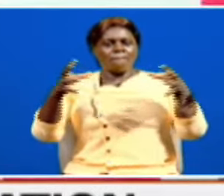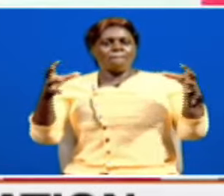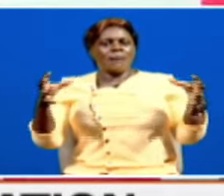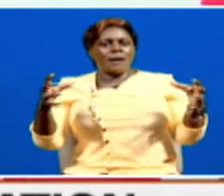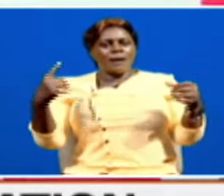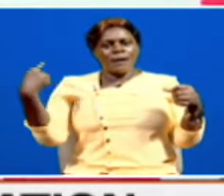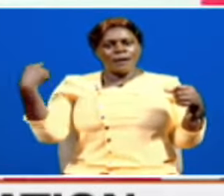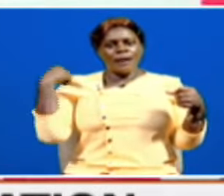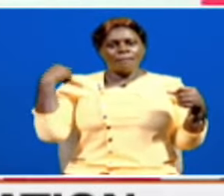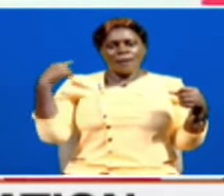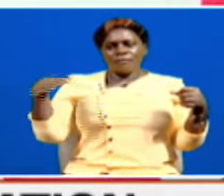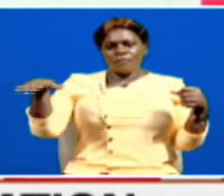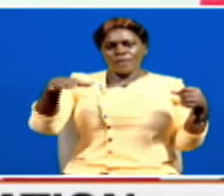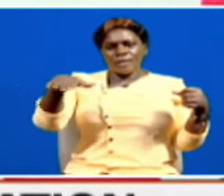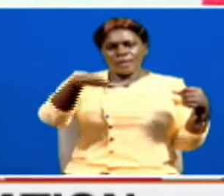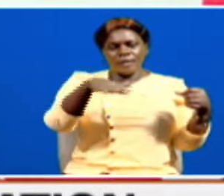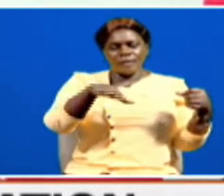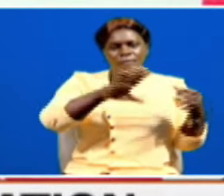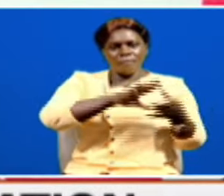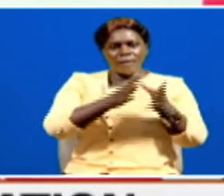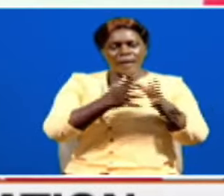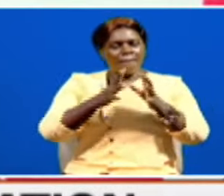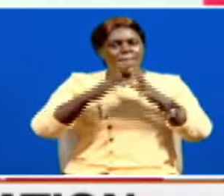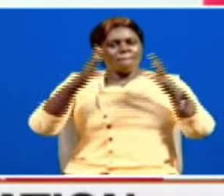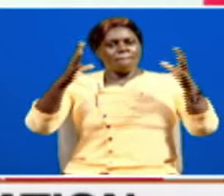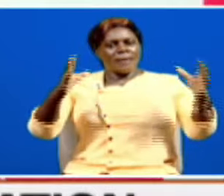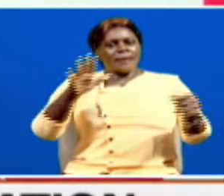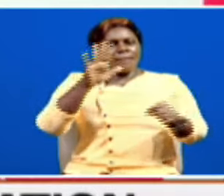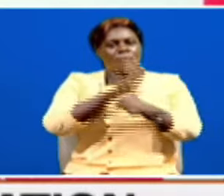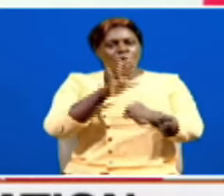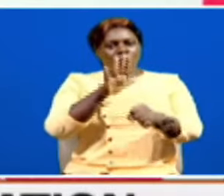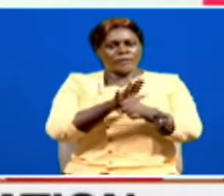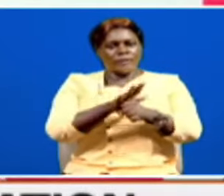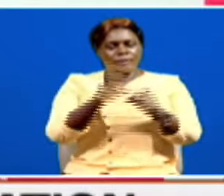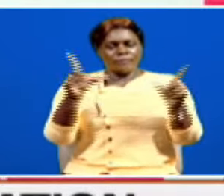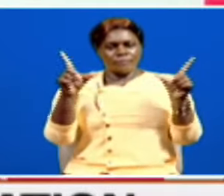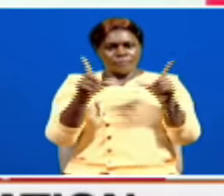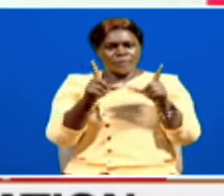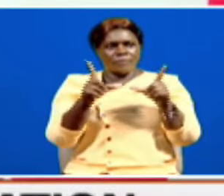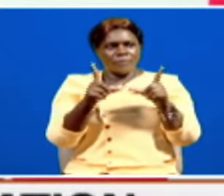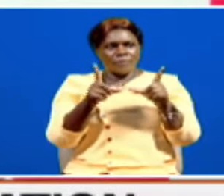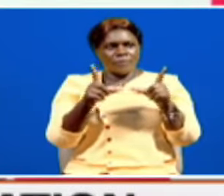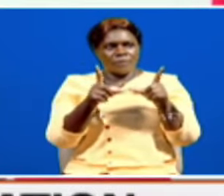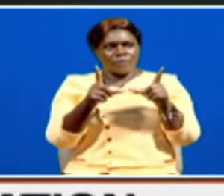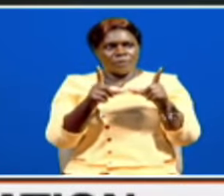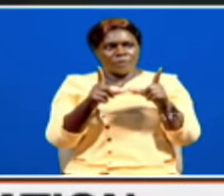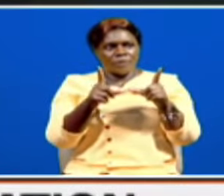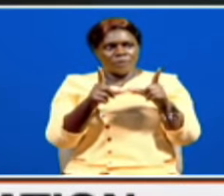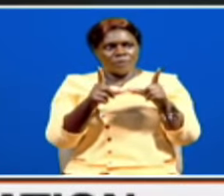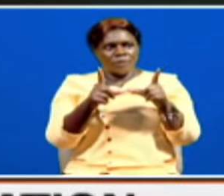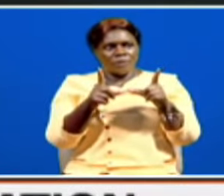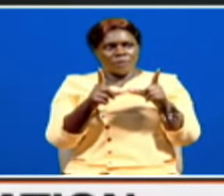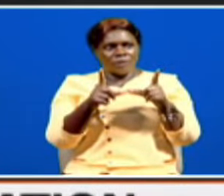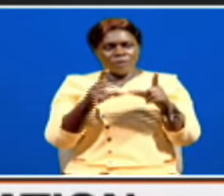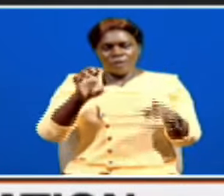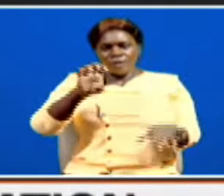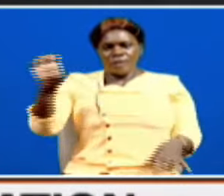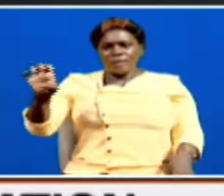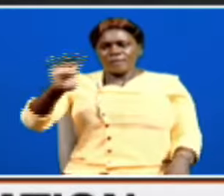the number of sites. So they become the largest multi-site accredited laboratory in Eastern